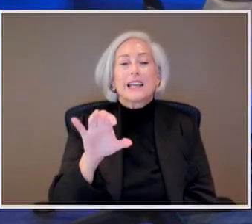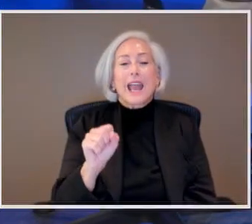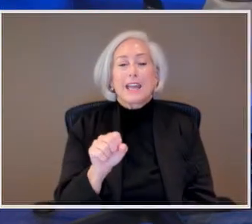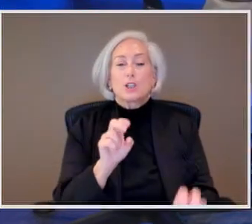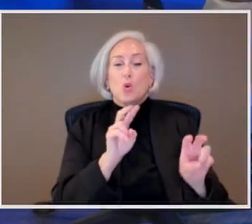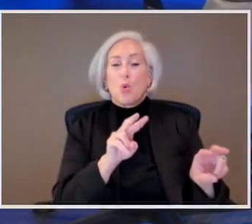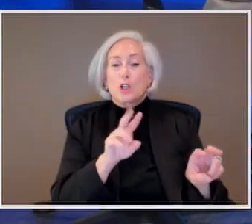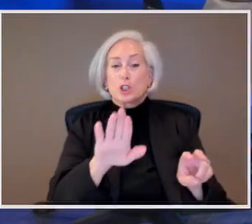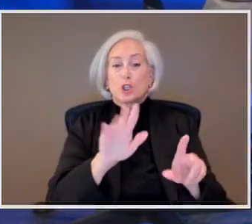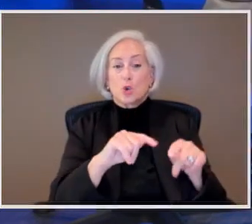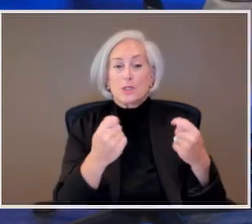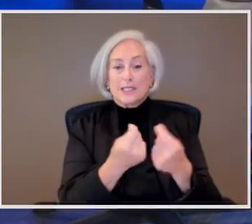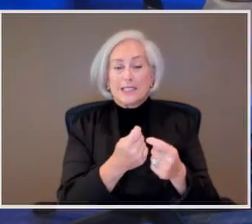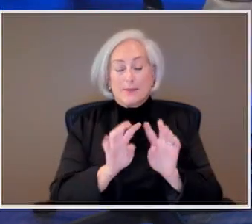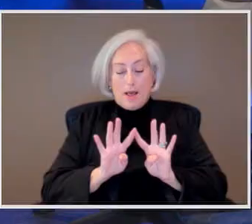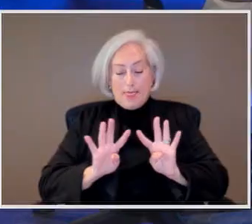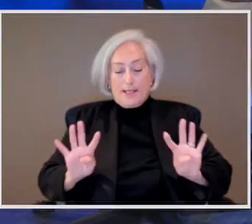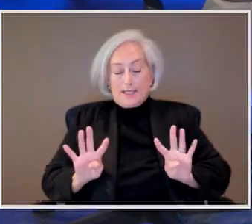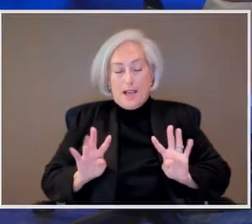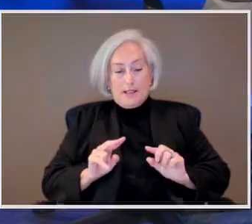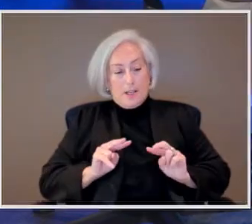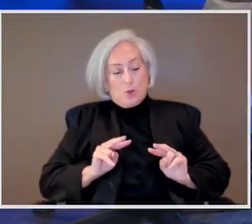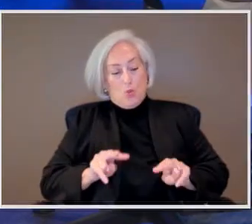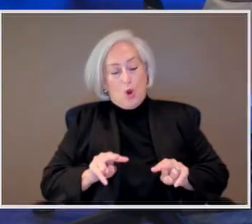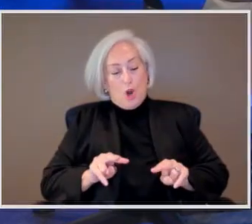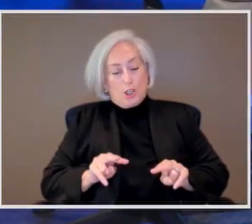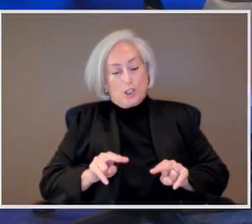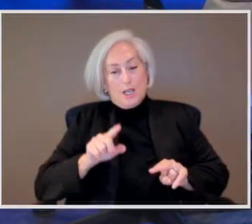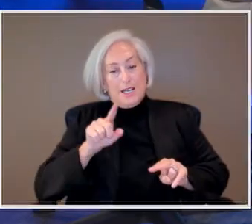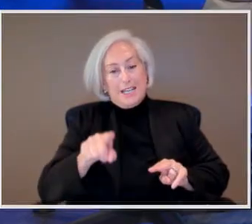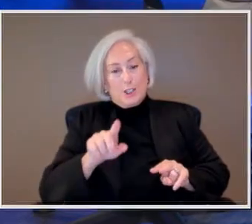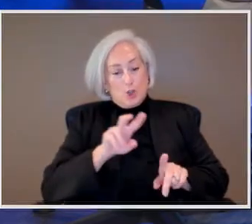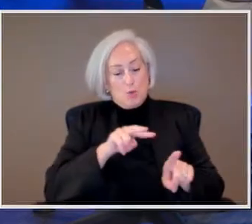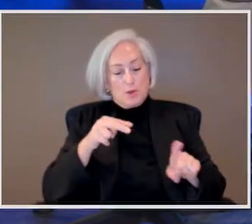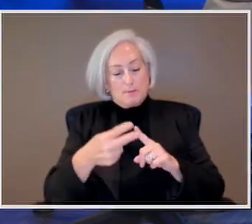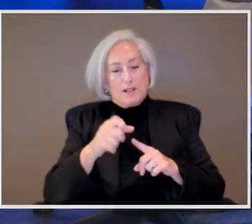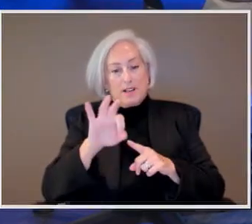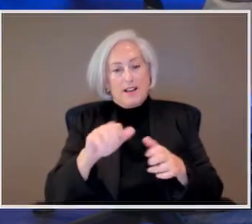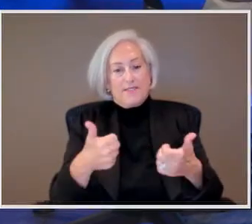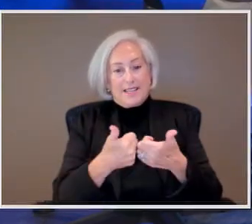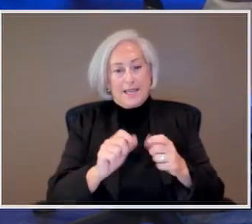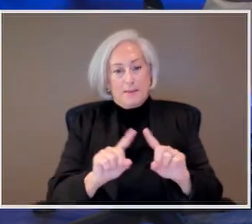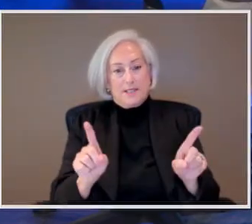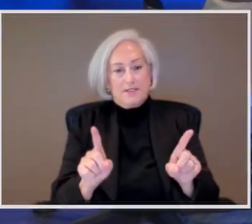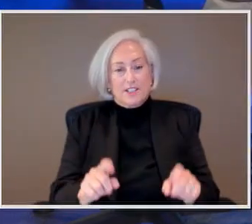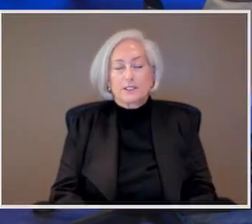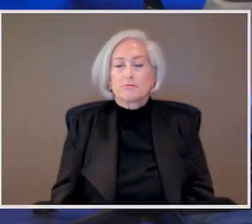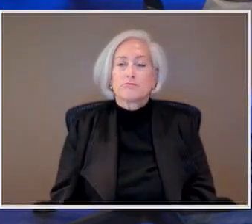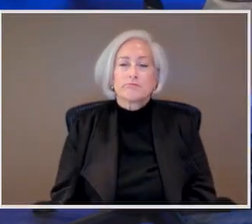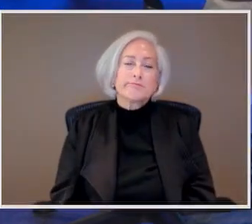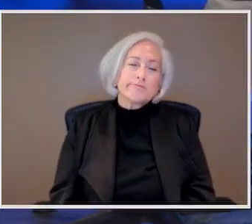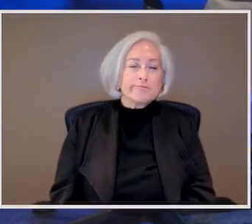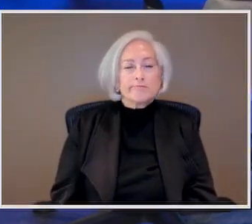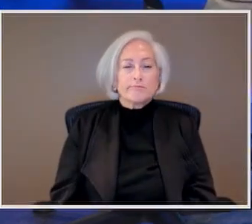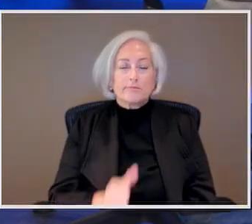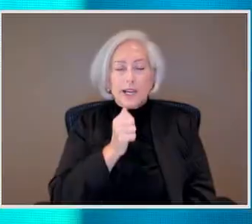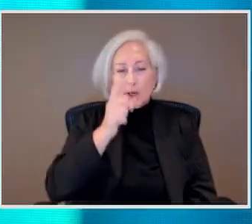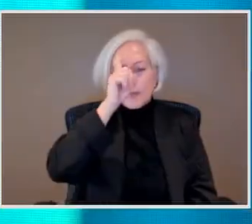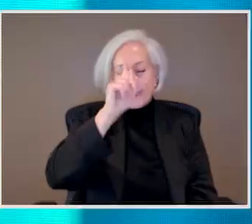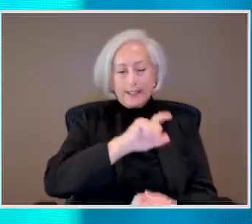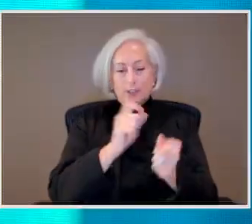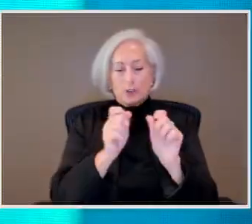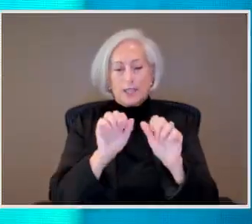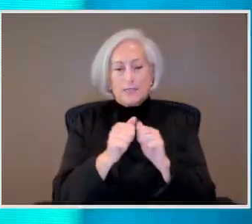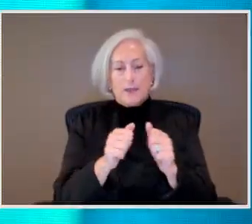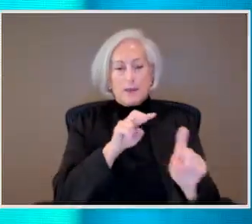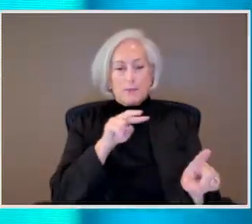the sidelines, did it change the way you looked at the game? I don't know if it changed the way I looked at the game. I still view it